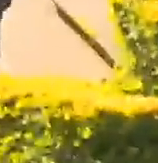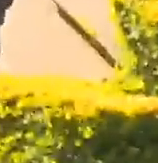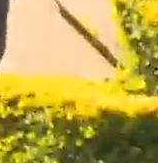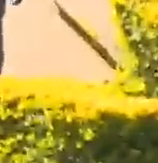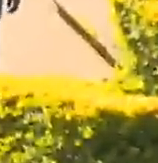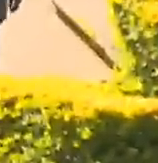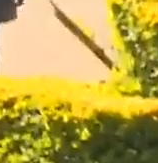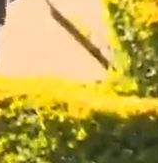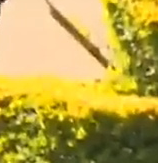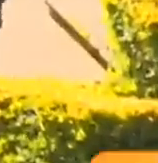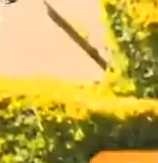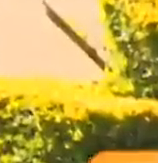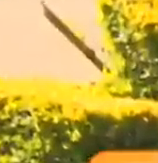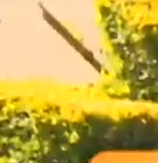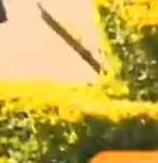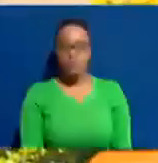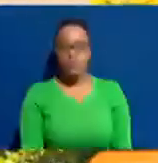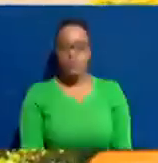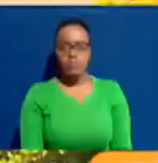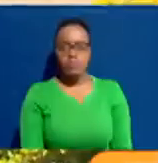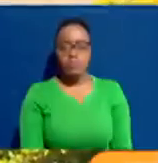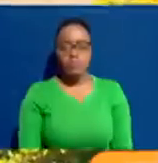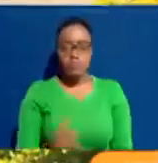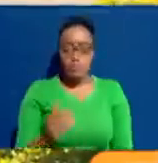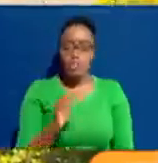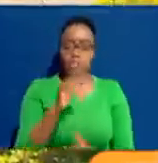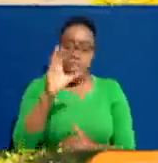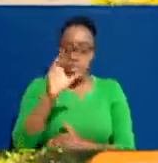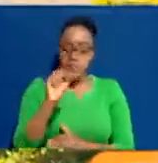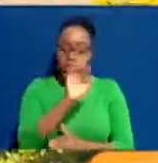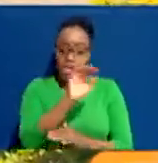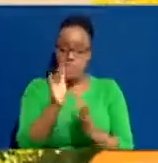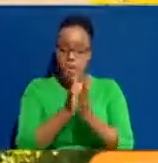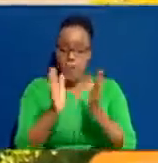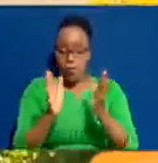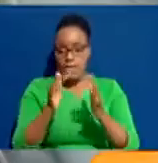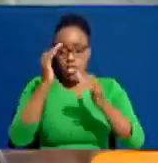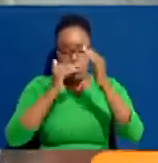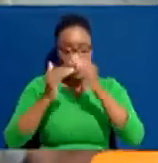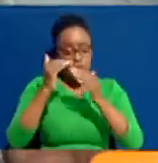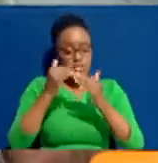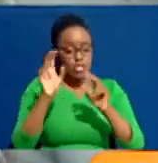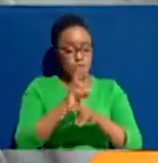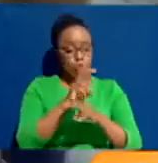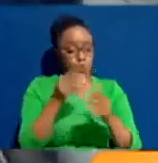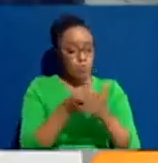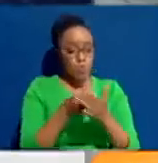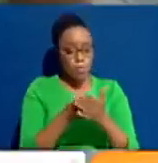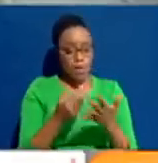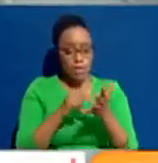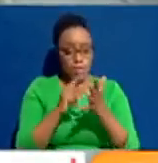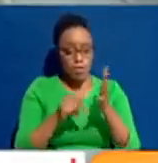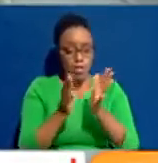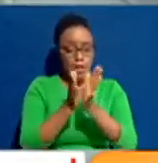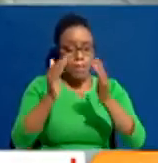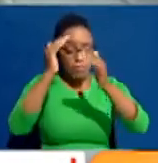The CS having called on public universities to generate their own revenue. Does it now mean that